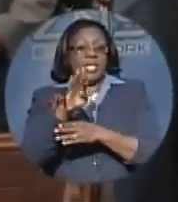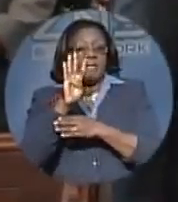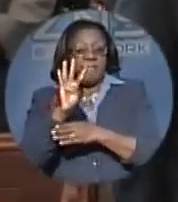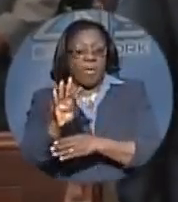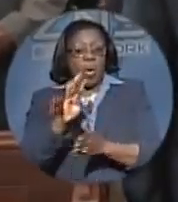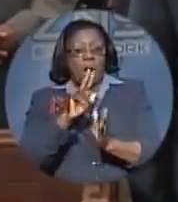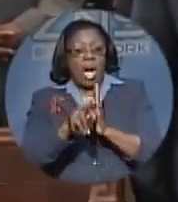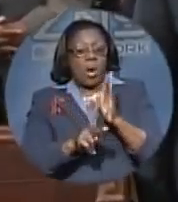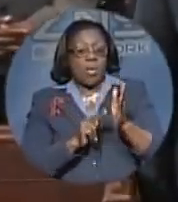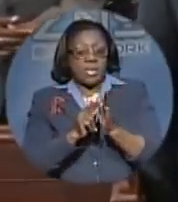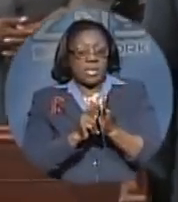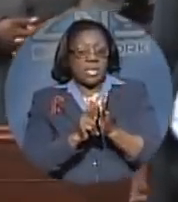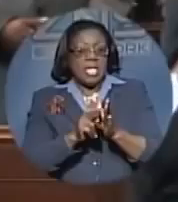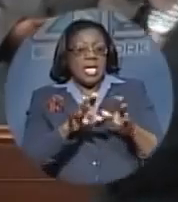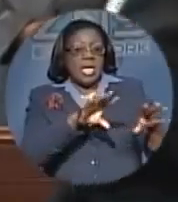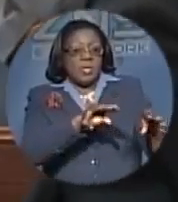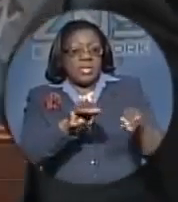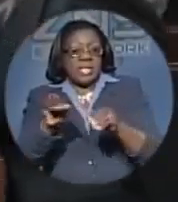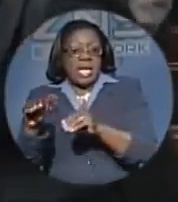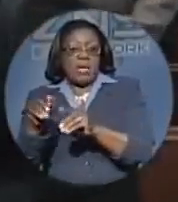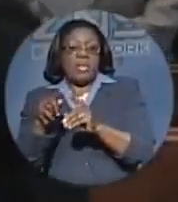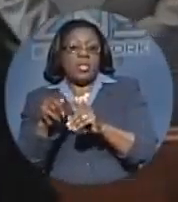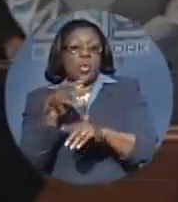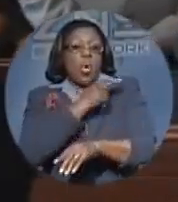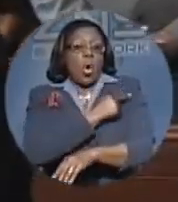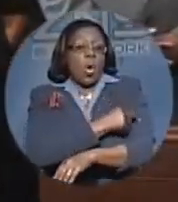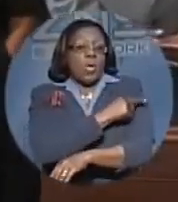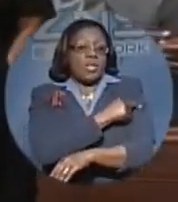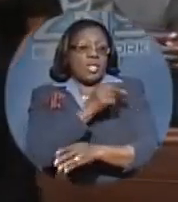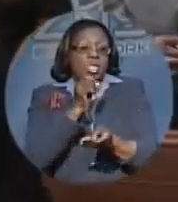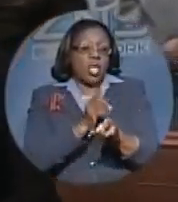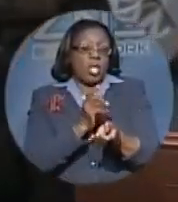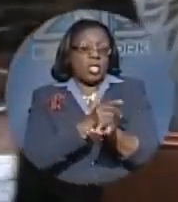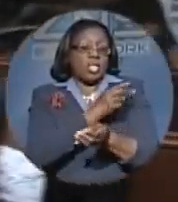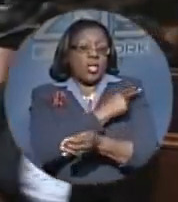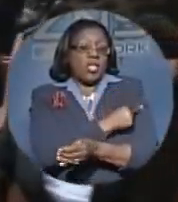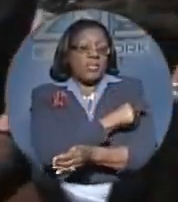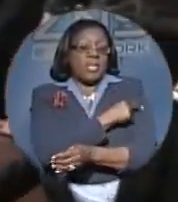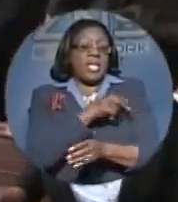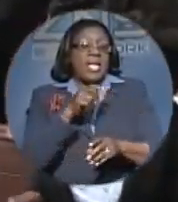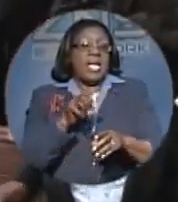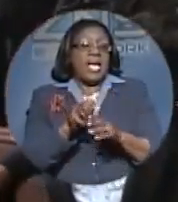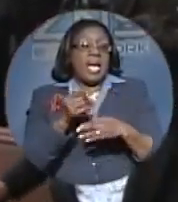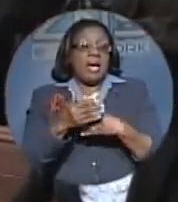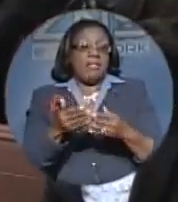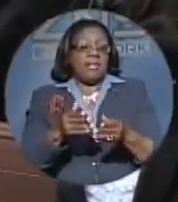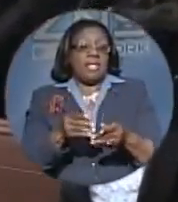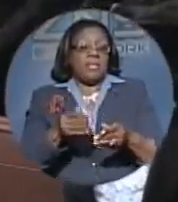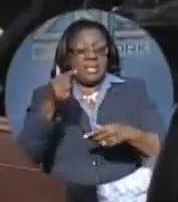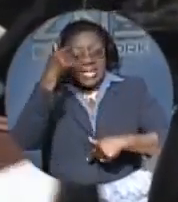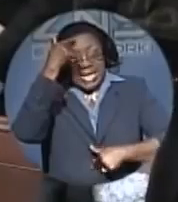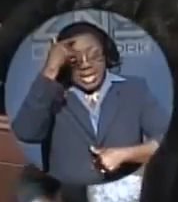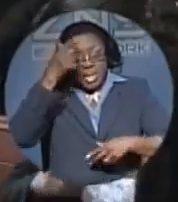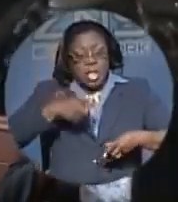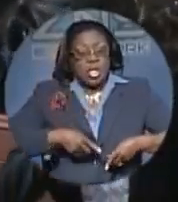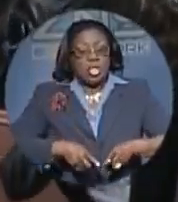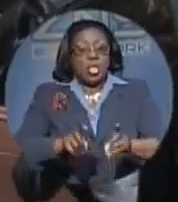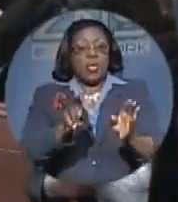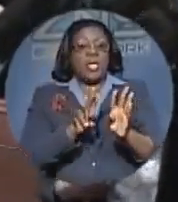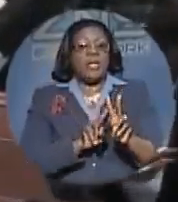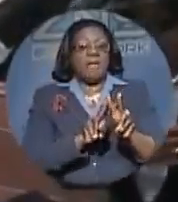relatives. Sir Arthur was rushed to hospital at his doctor's hospital after falling ill during the funeral service of Canon Neil